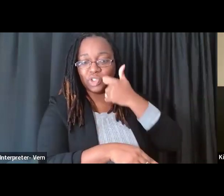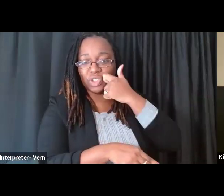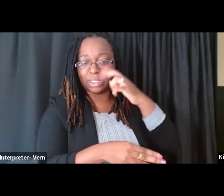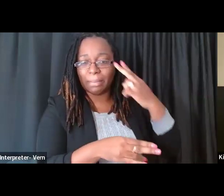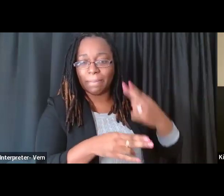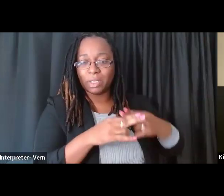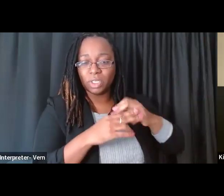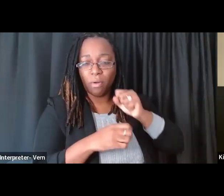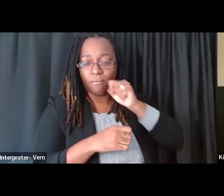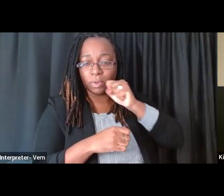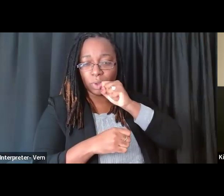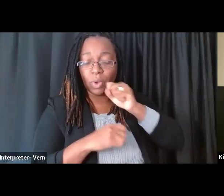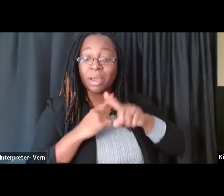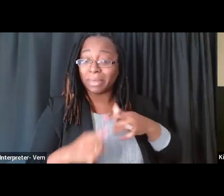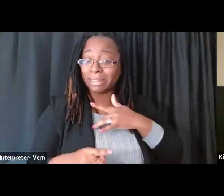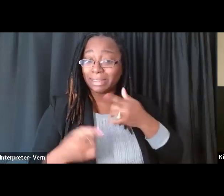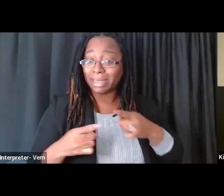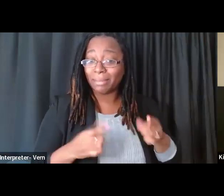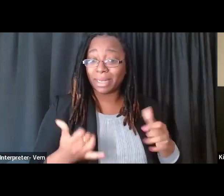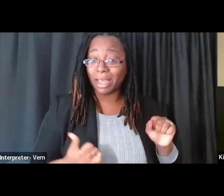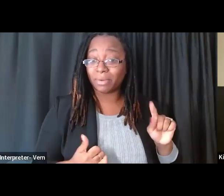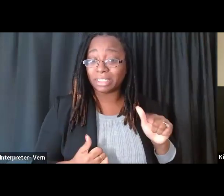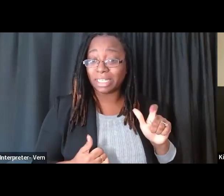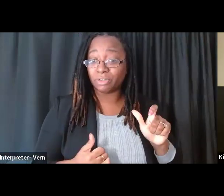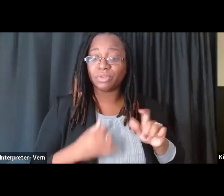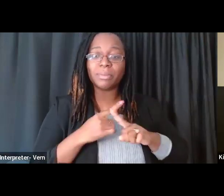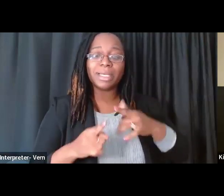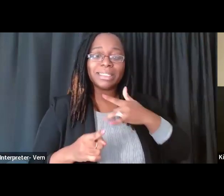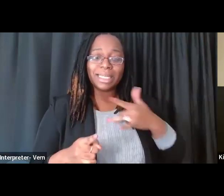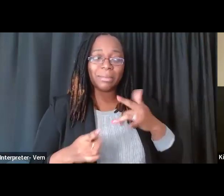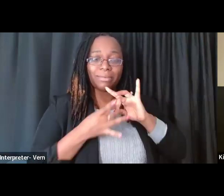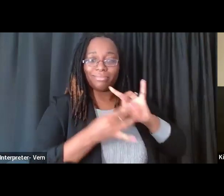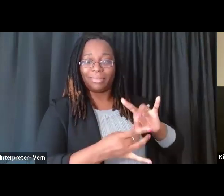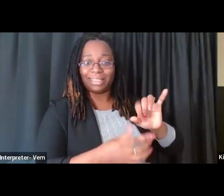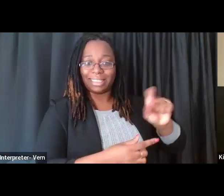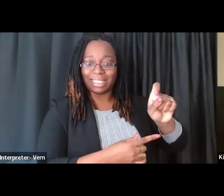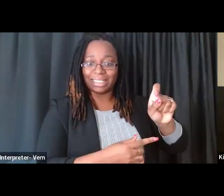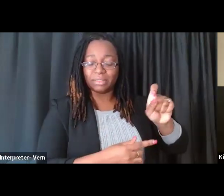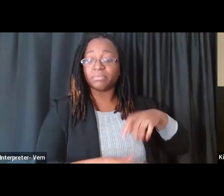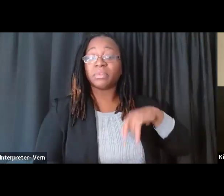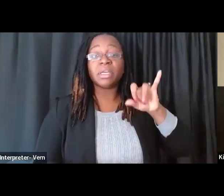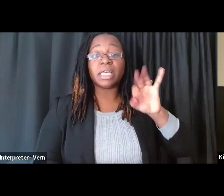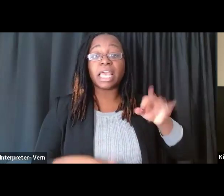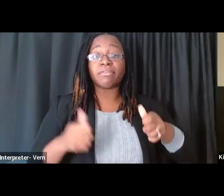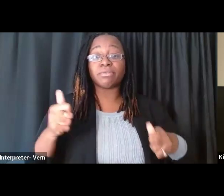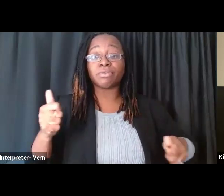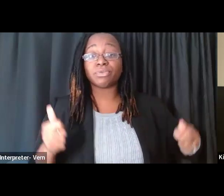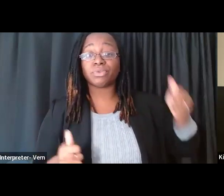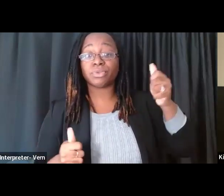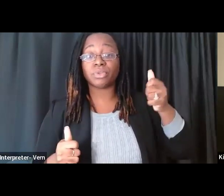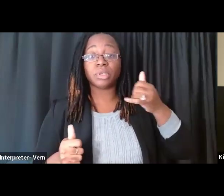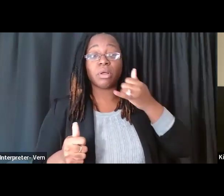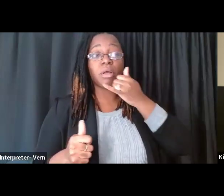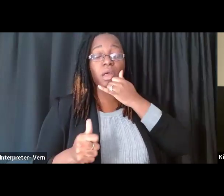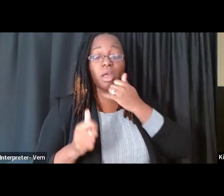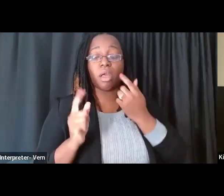stage. And these are just examples of a sexual nature. What about the moment a superior accidentally brushes by their